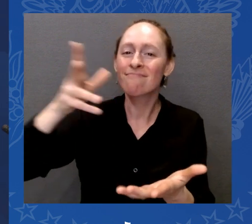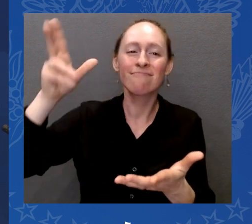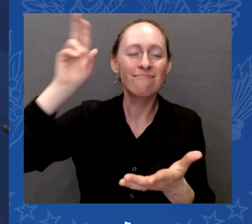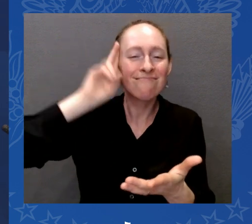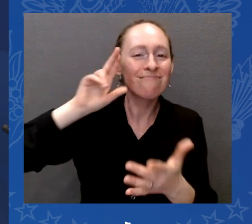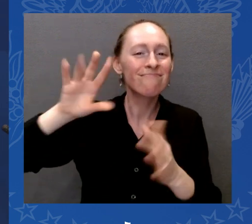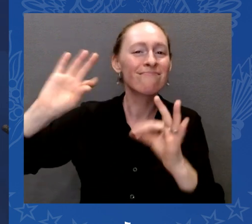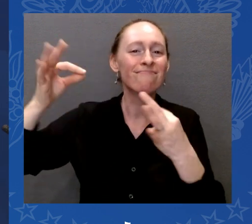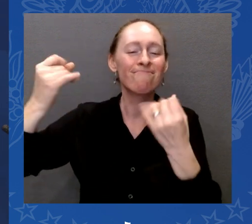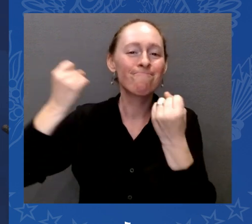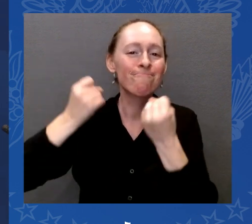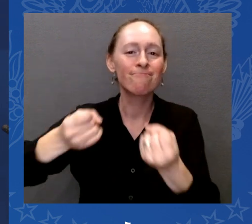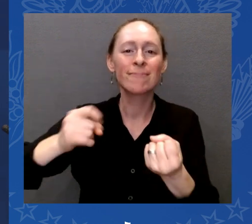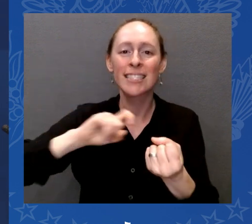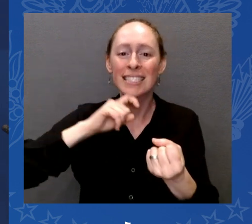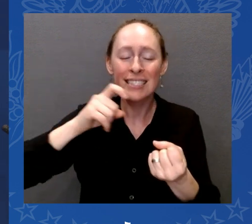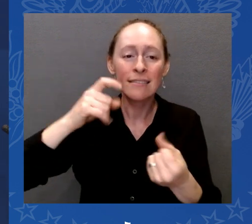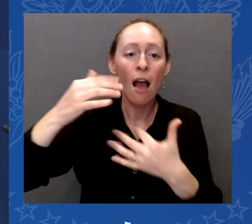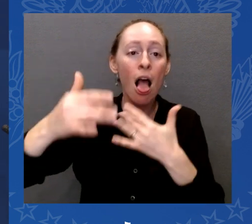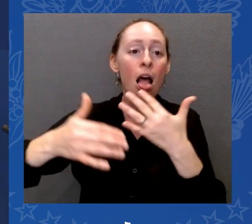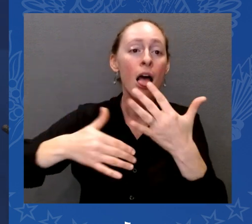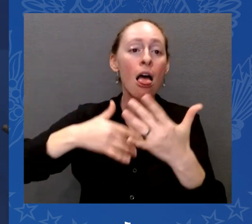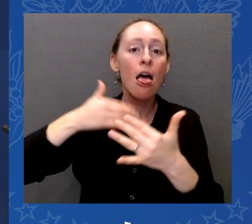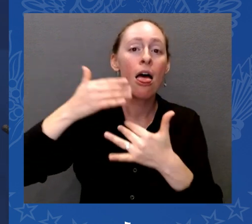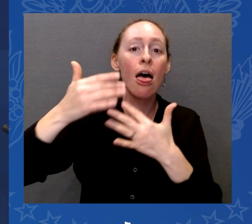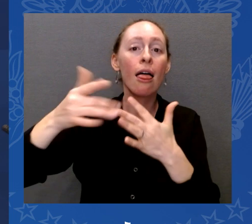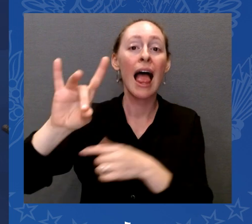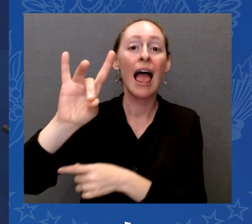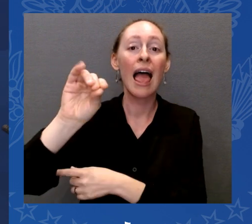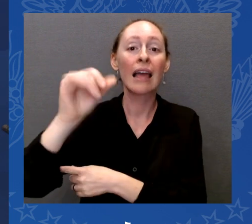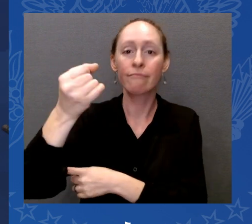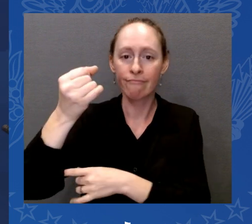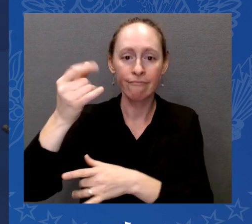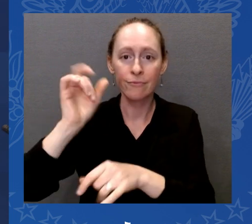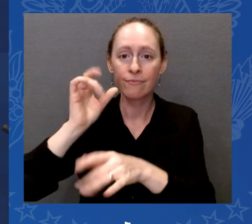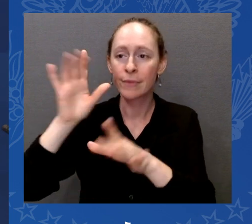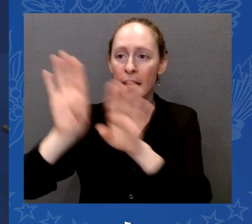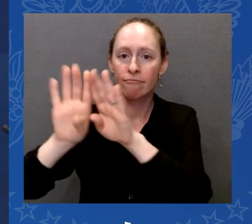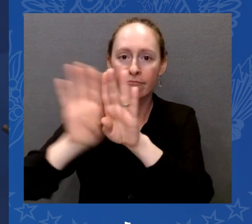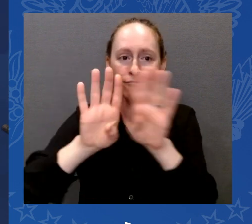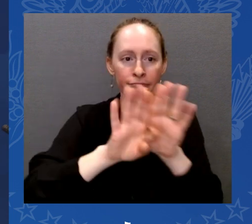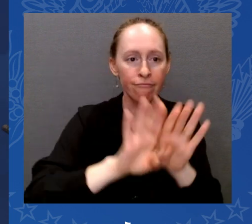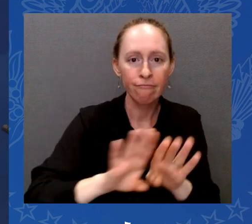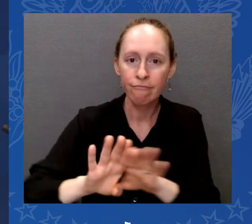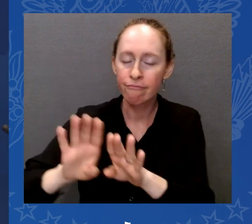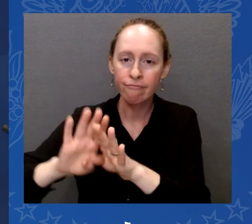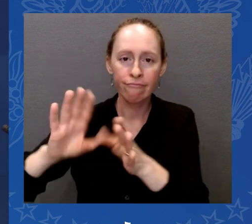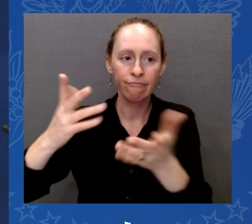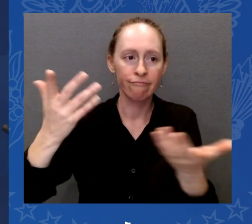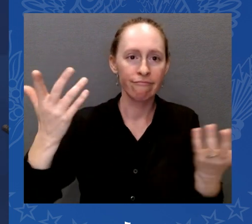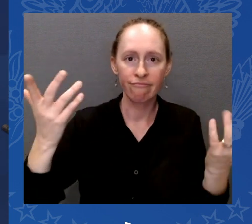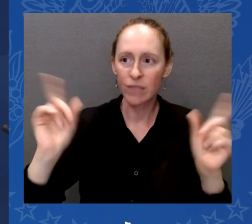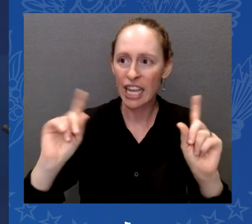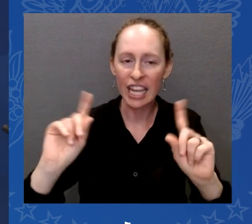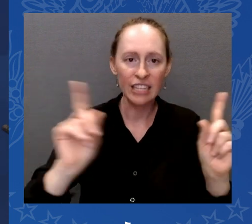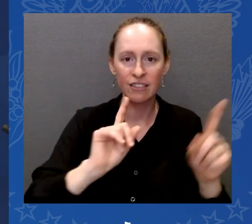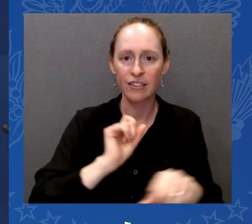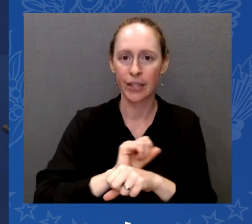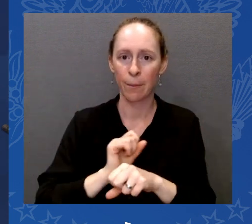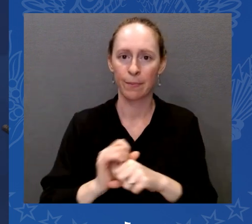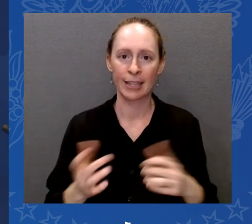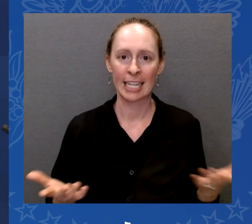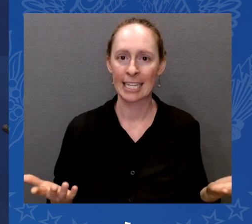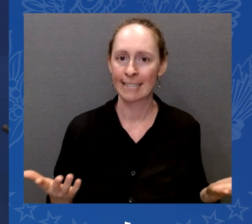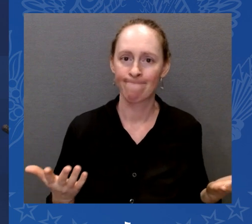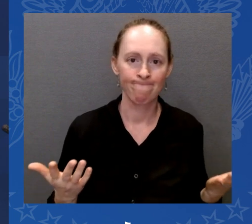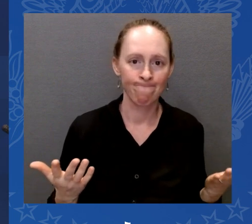and sisters couldn't find work. Unemployment was 15% where I came from. And it was all over upstate New York. We lost those jobs to Japan and China,